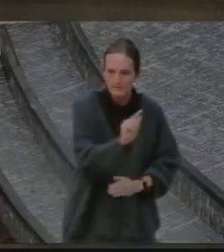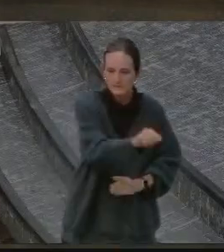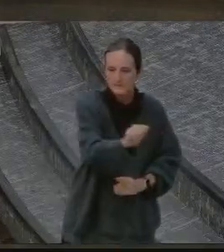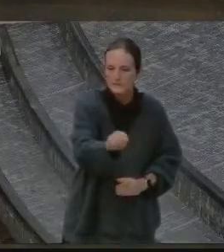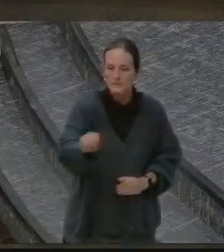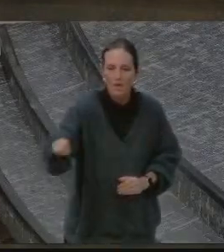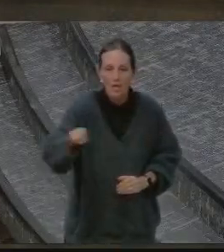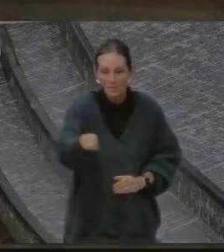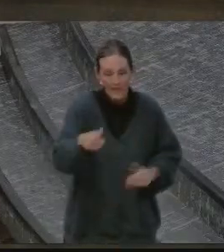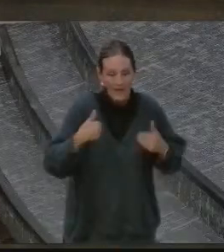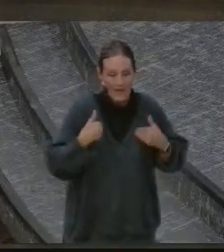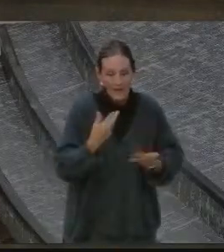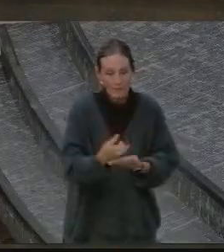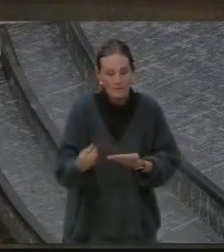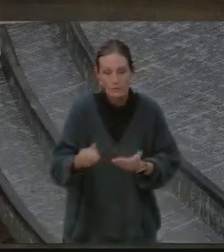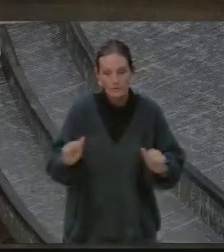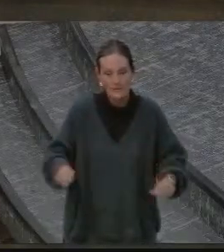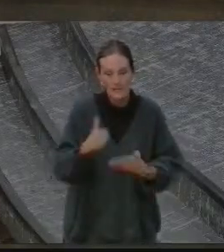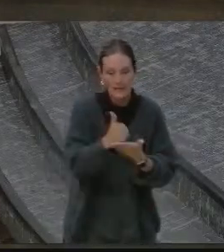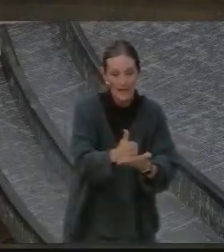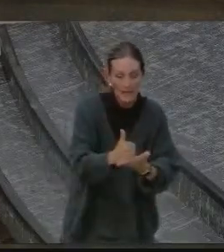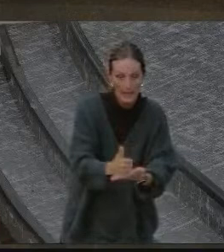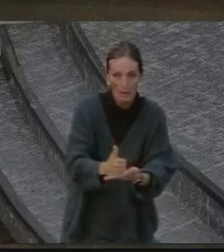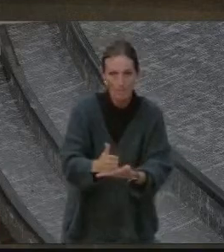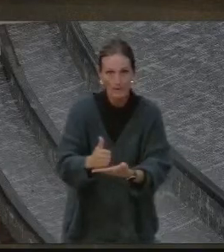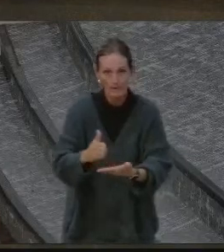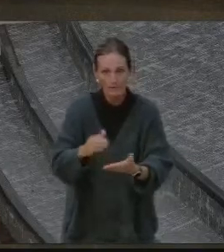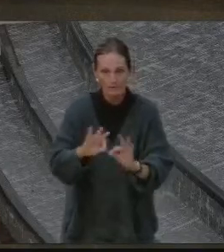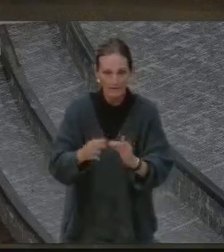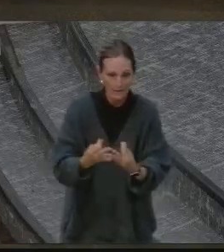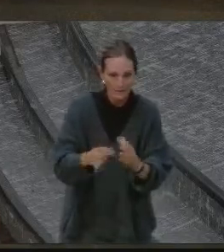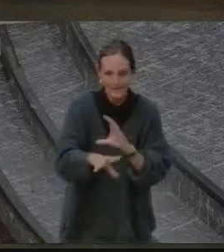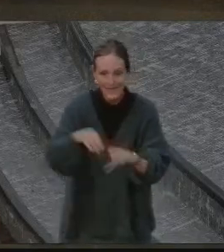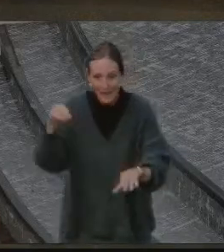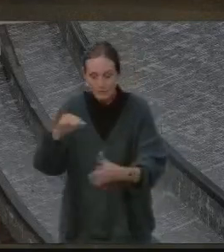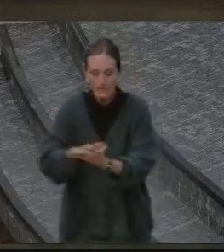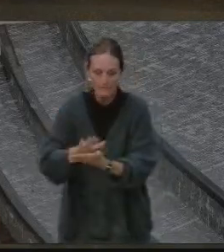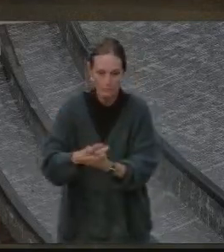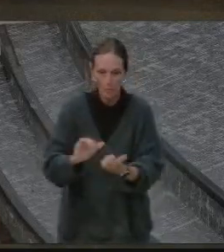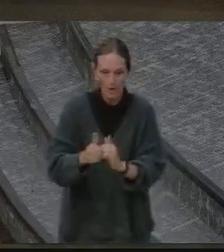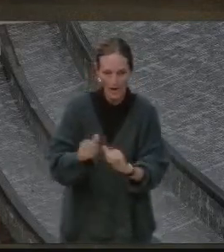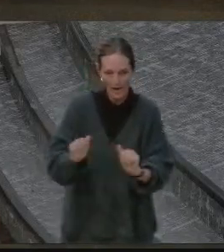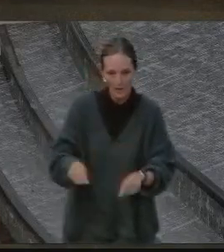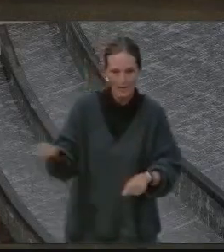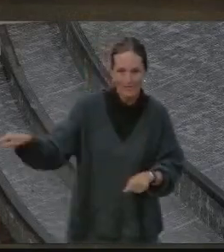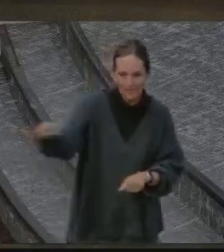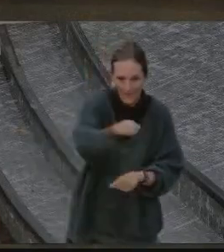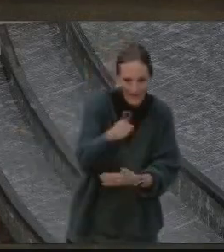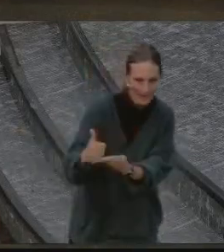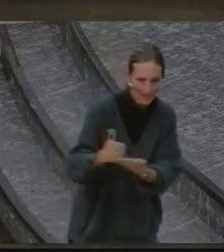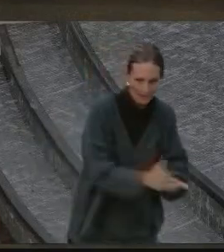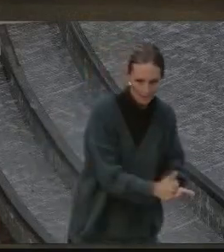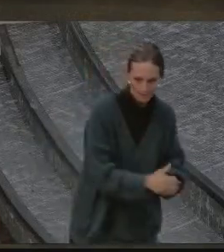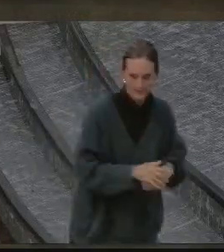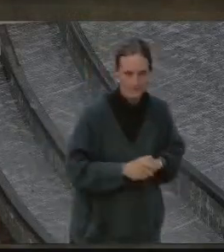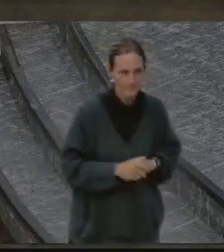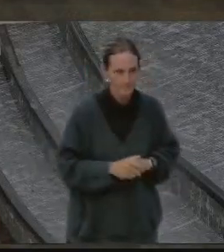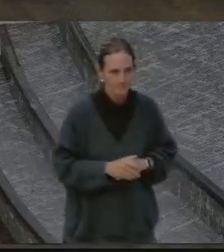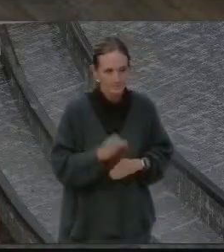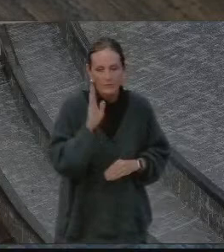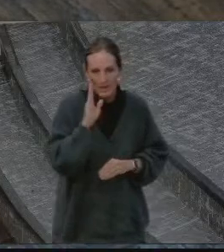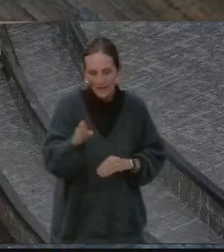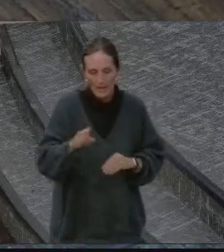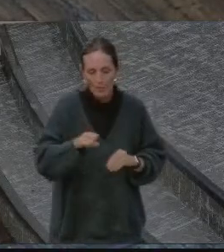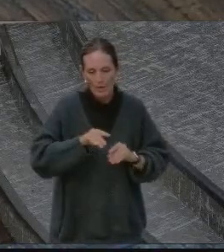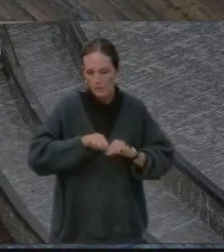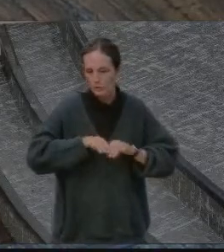that can help families outside of school? Do you envision a role for them in doing the work inside of the school? It would flow through the